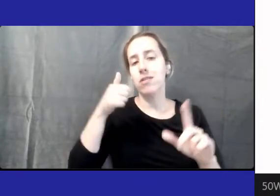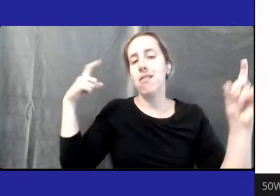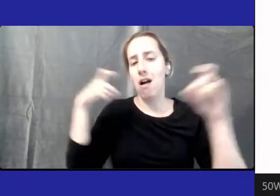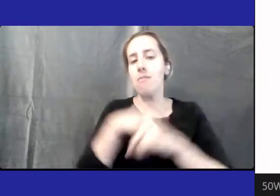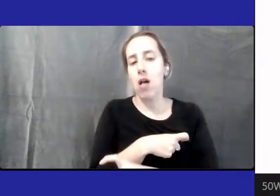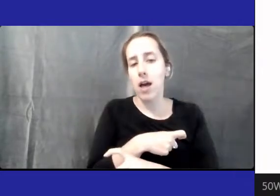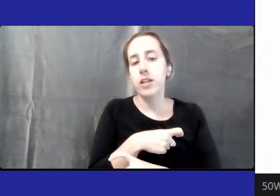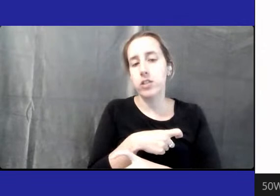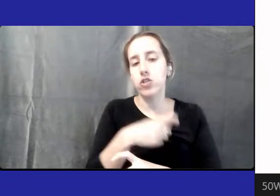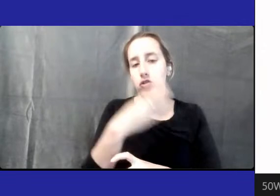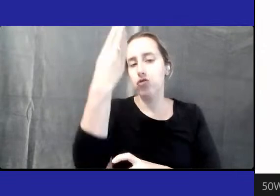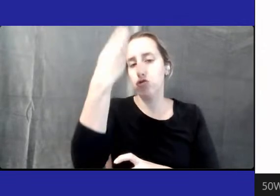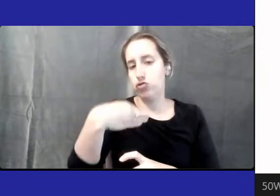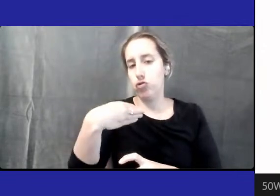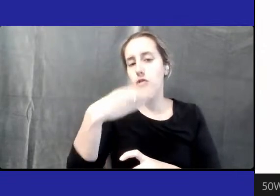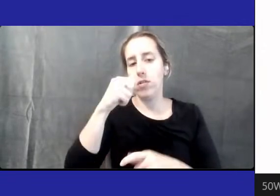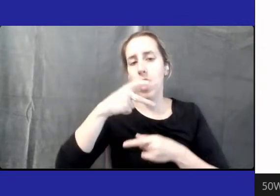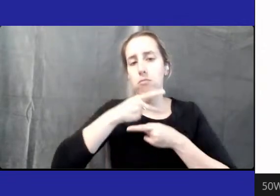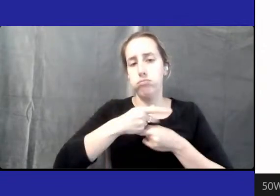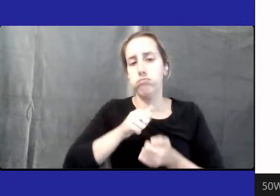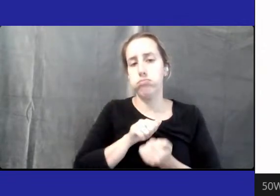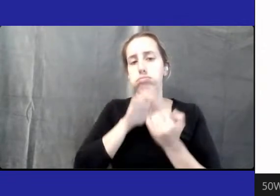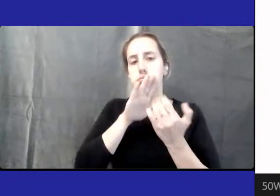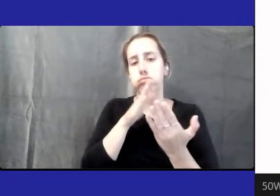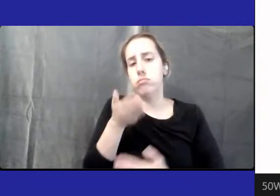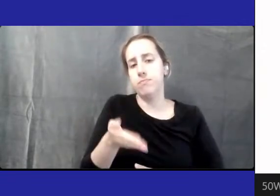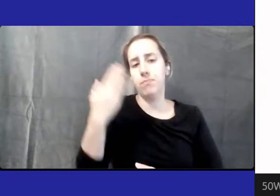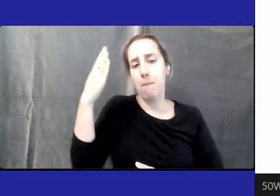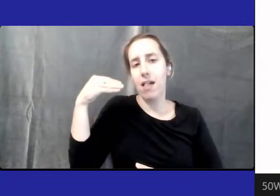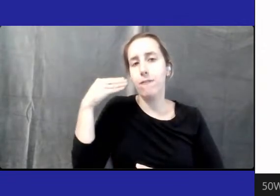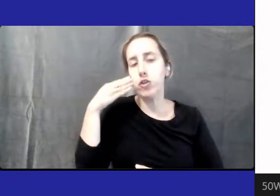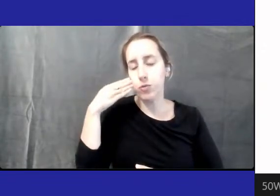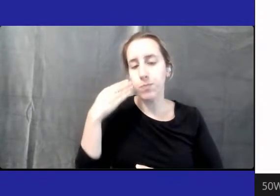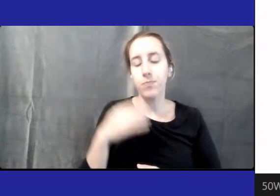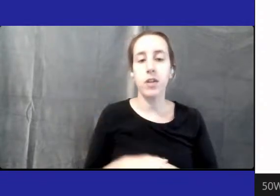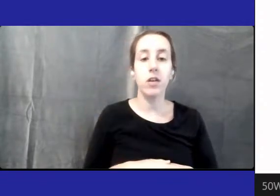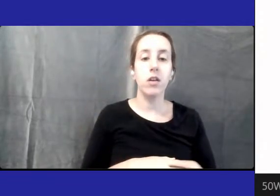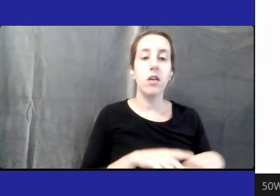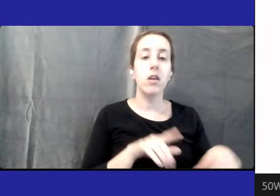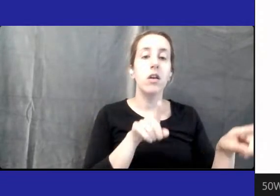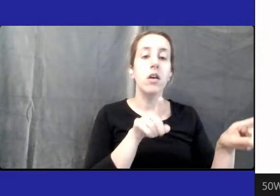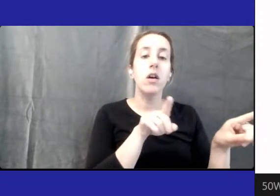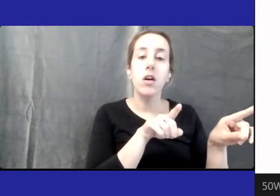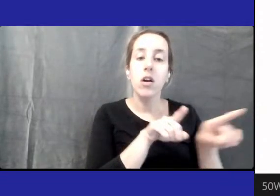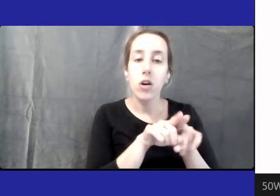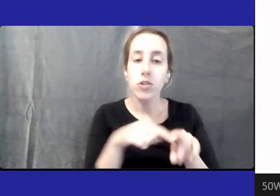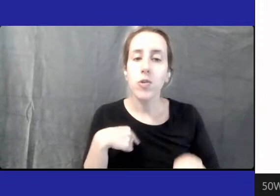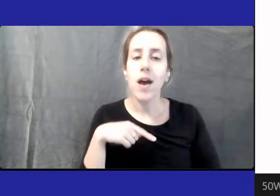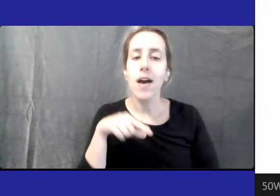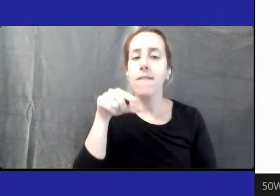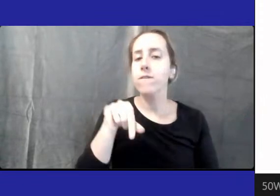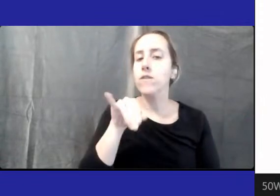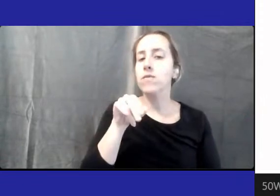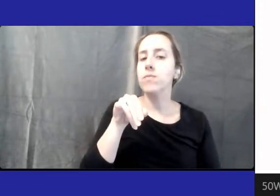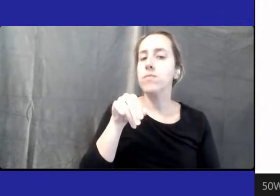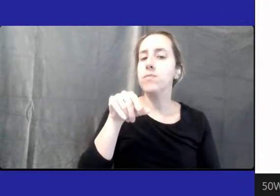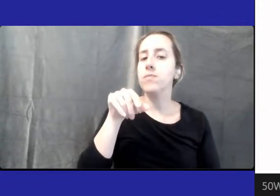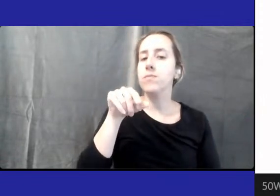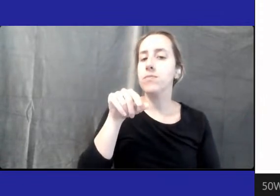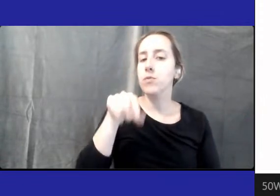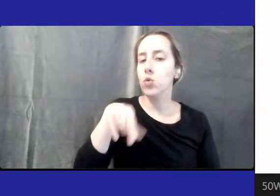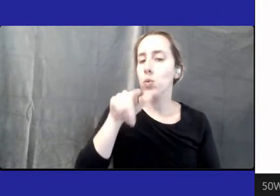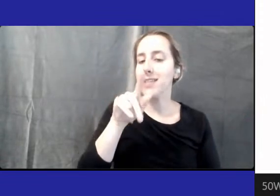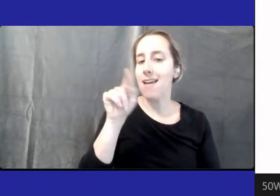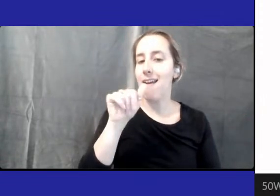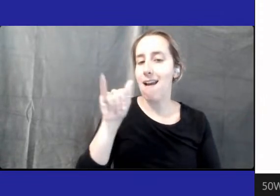take care of. And as you can see, we also have Viz.ai and Telestroke listed here.